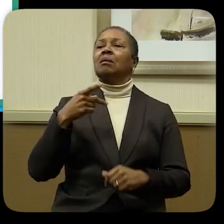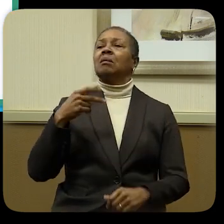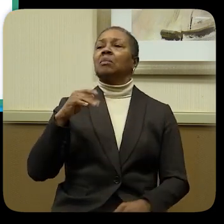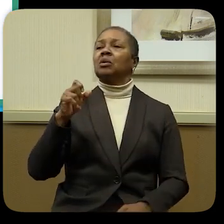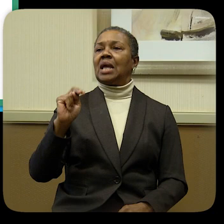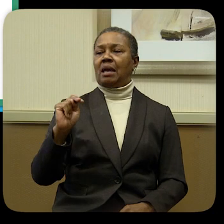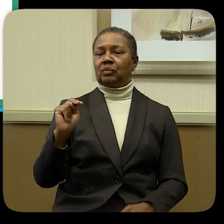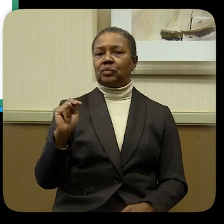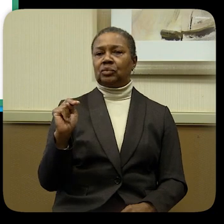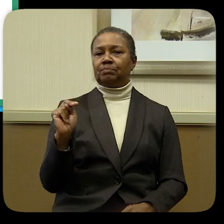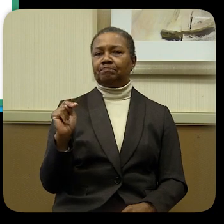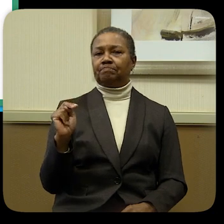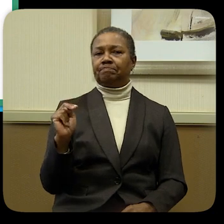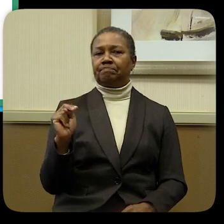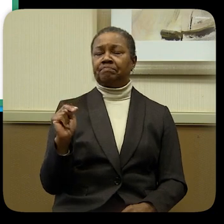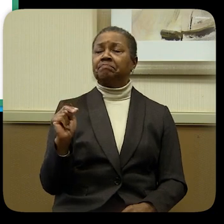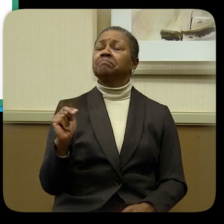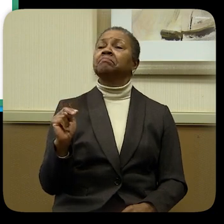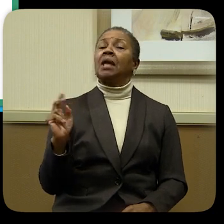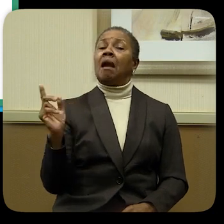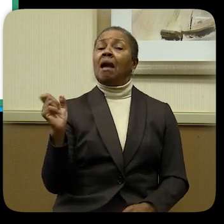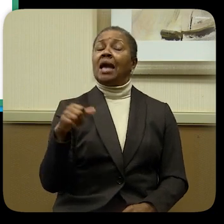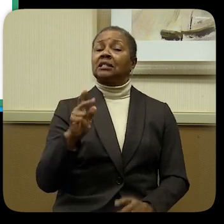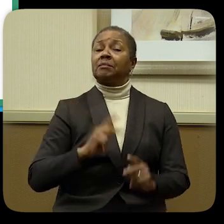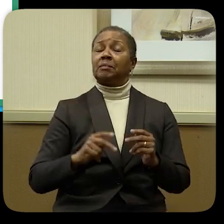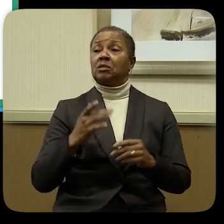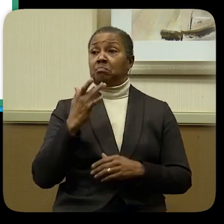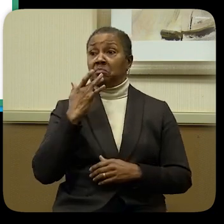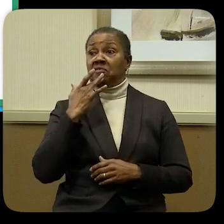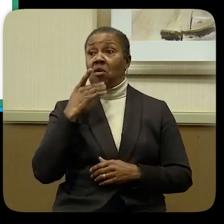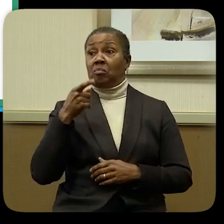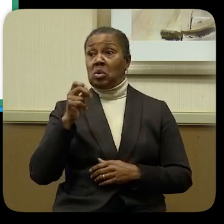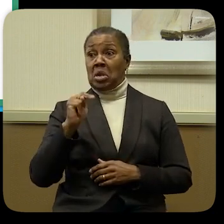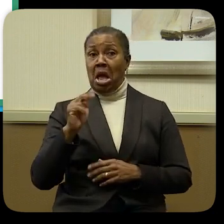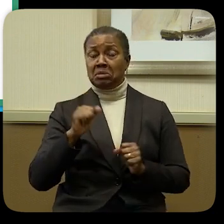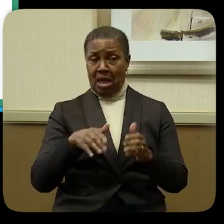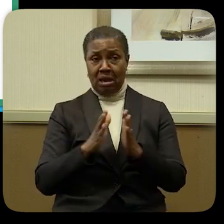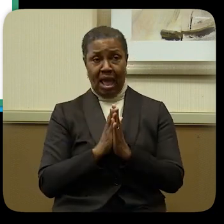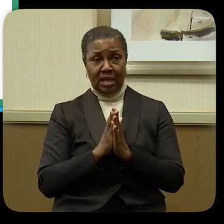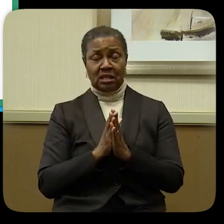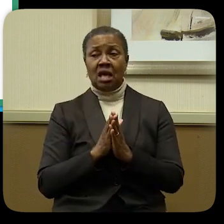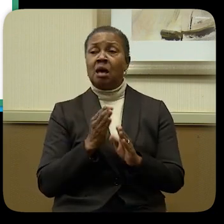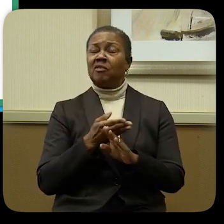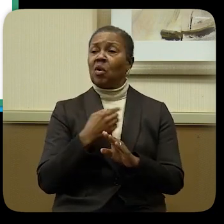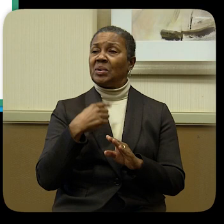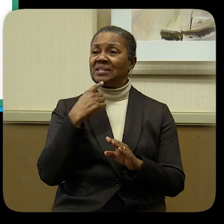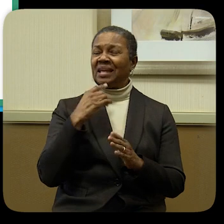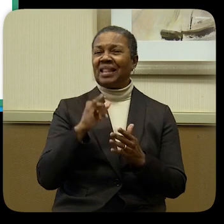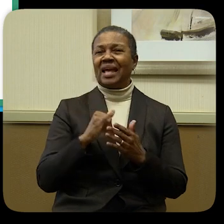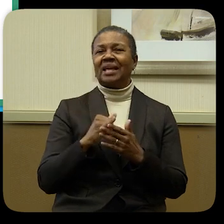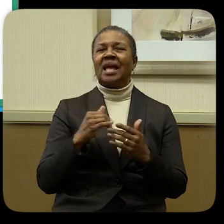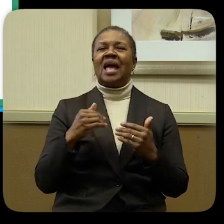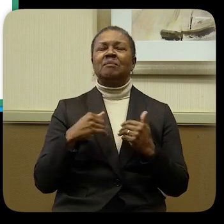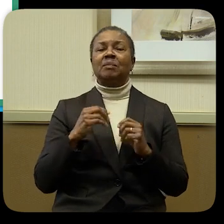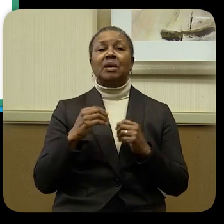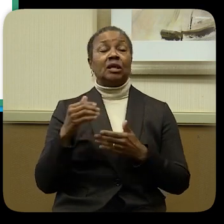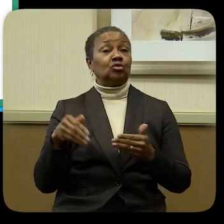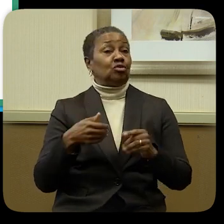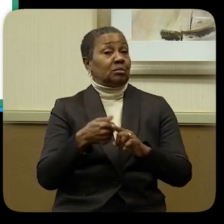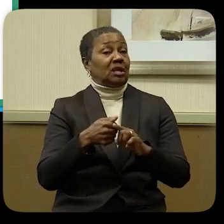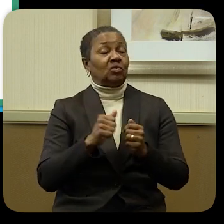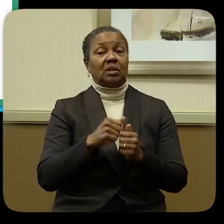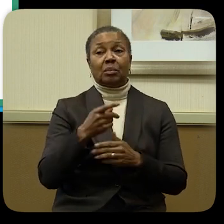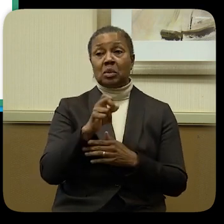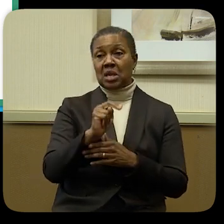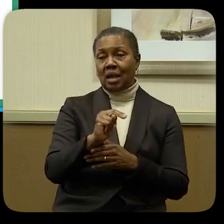pronouns. So it's okay to ask people what pronouns they use. We used to say, like, have people introduce themselves